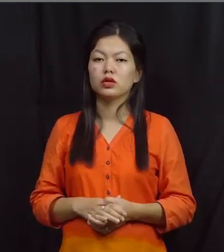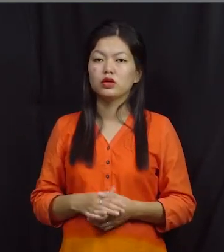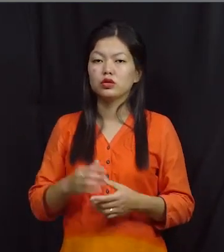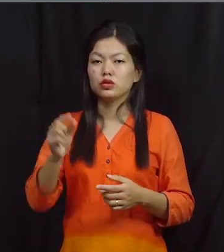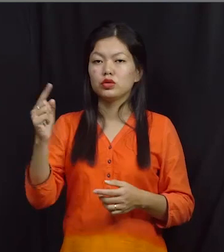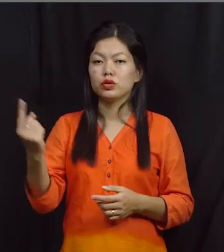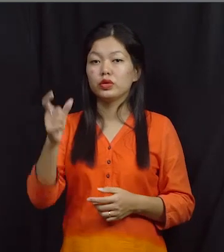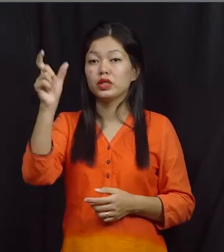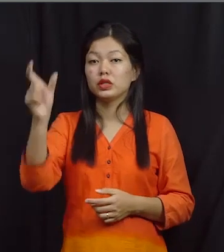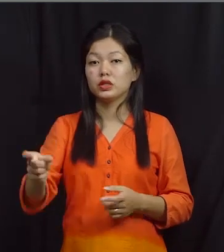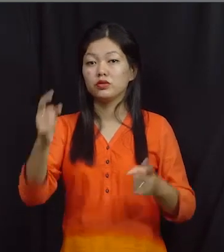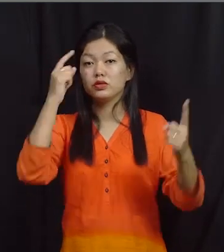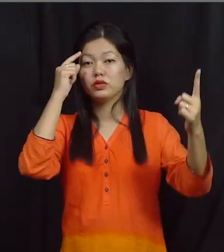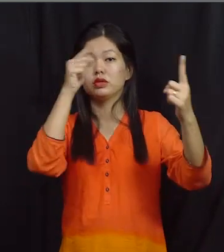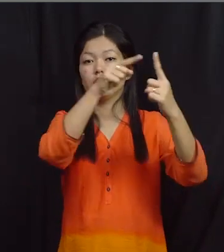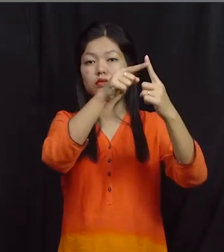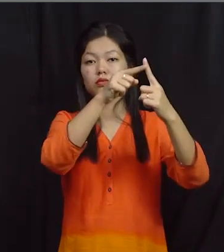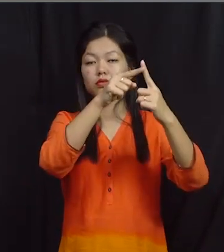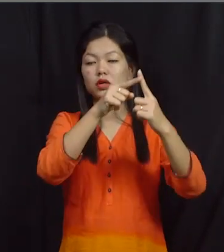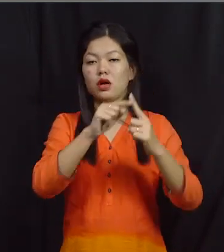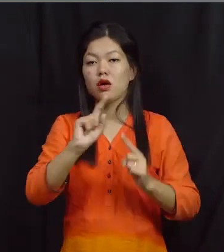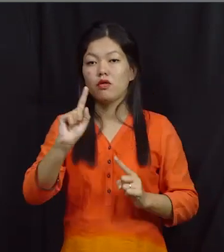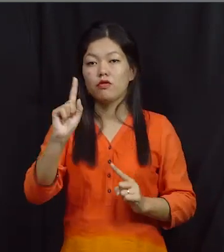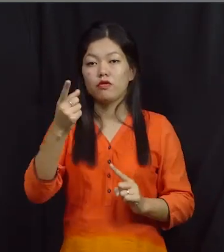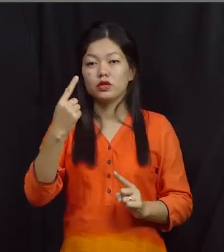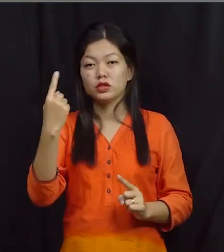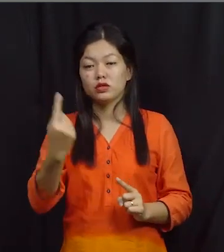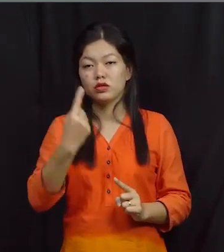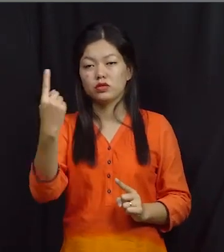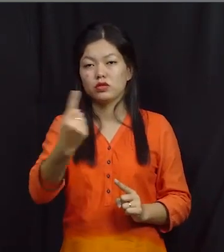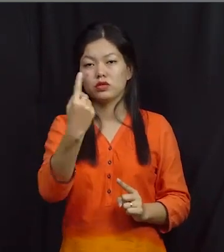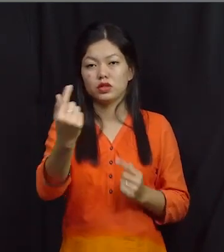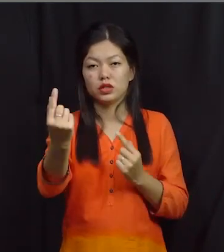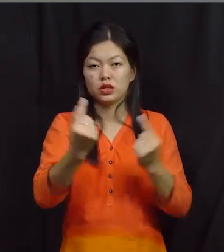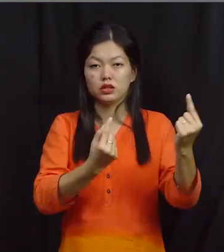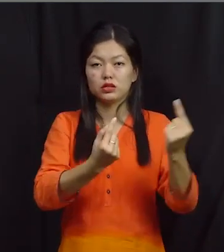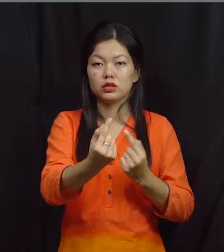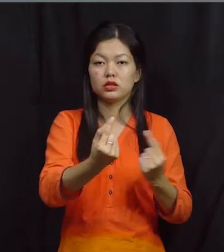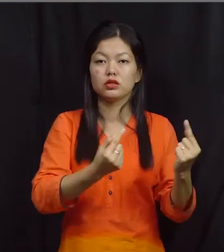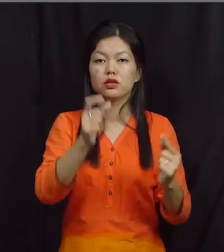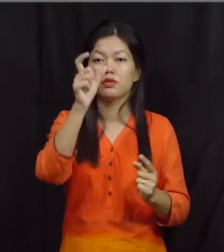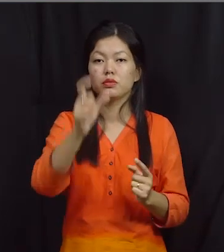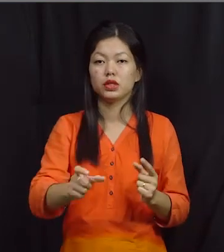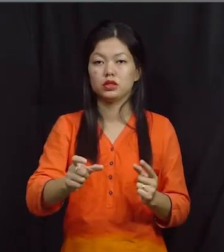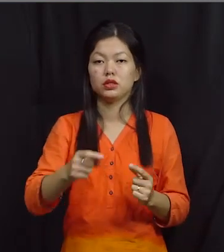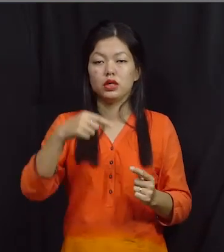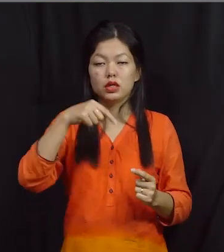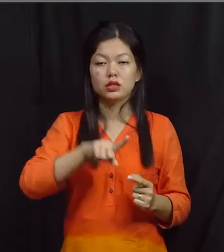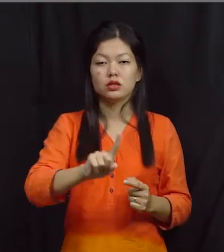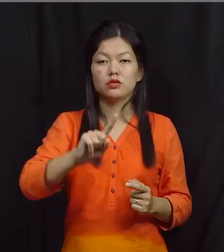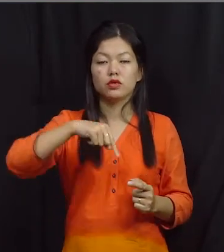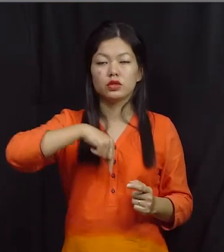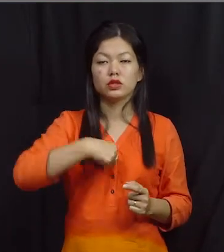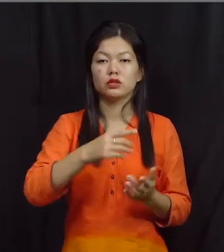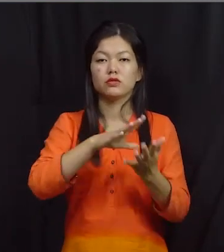of education get lost, because all the contributions are taken by the society, isn't it?